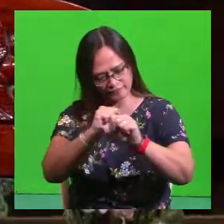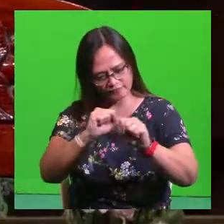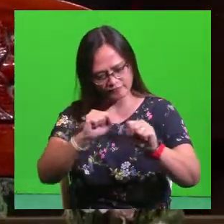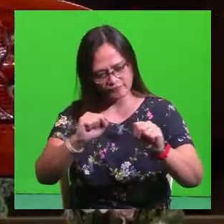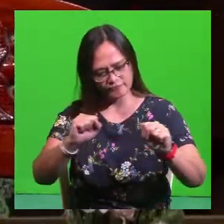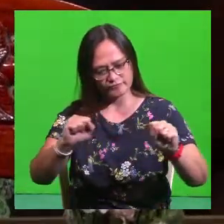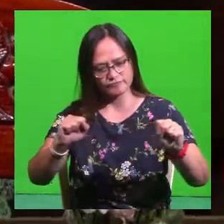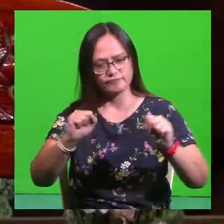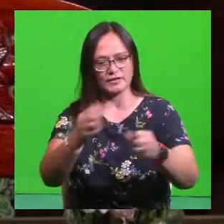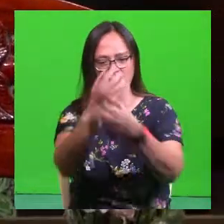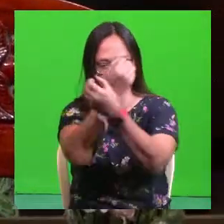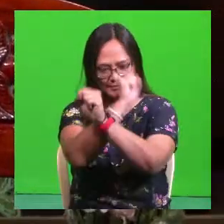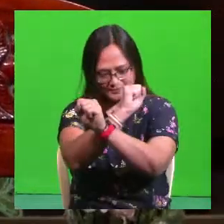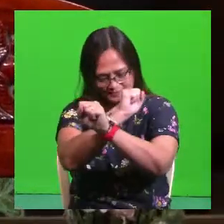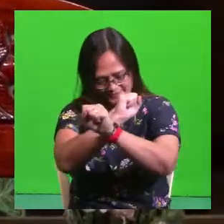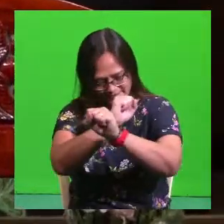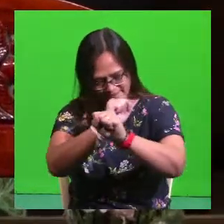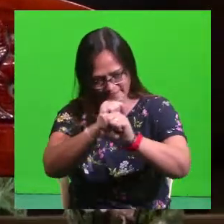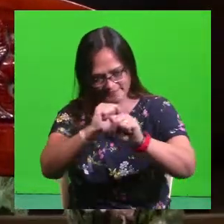Saved,